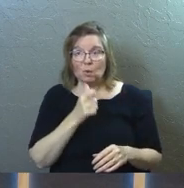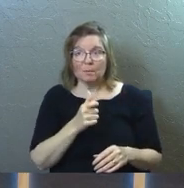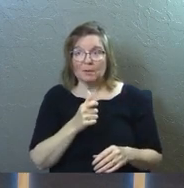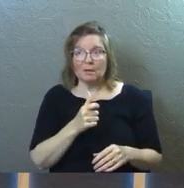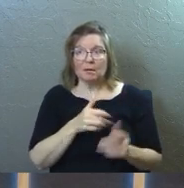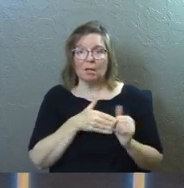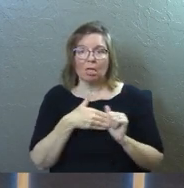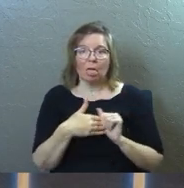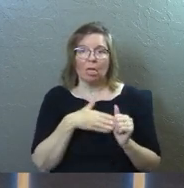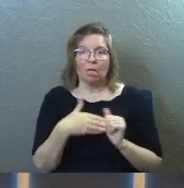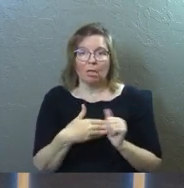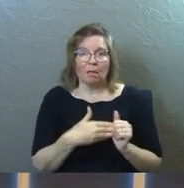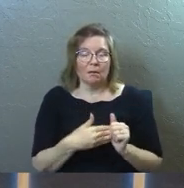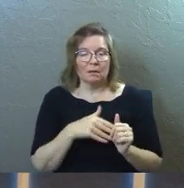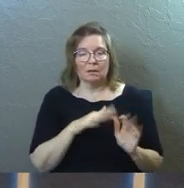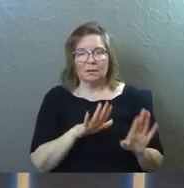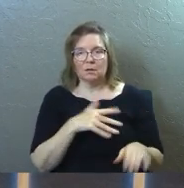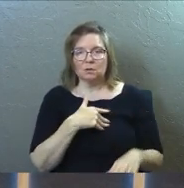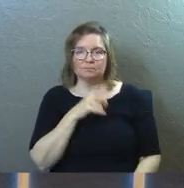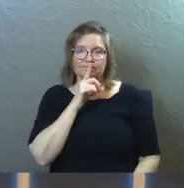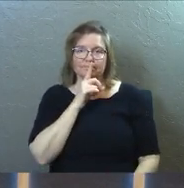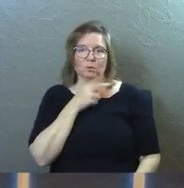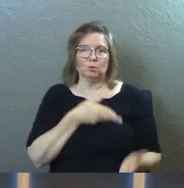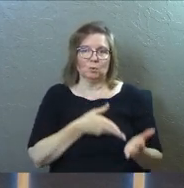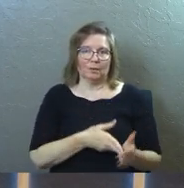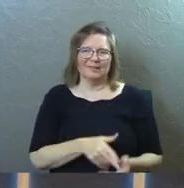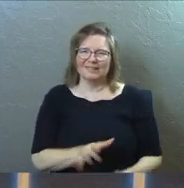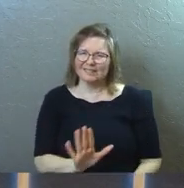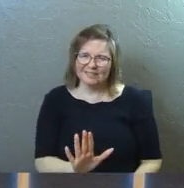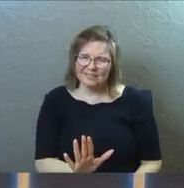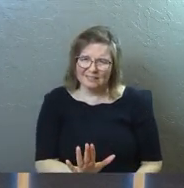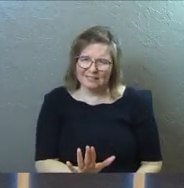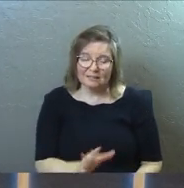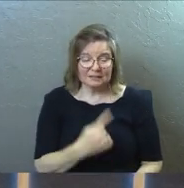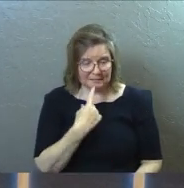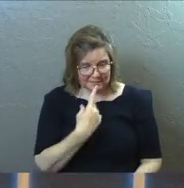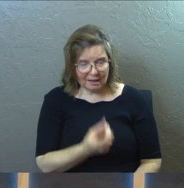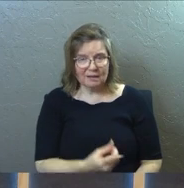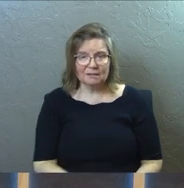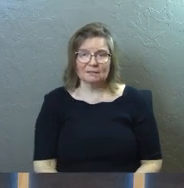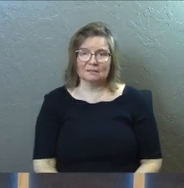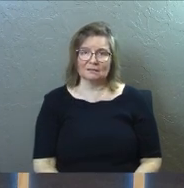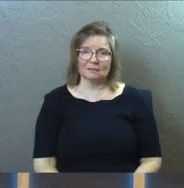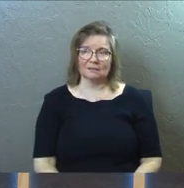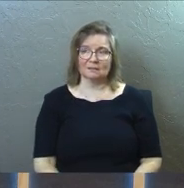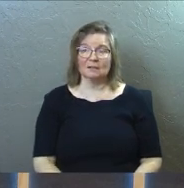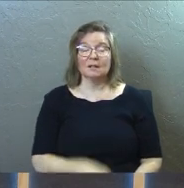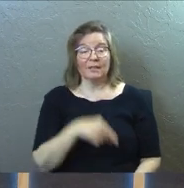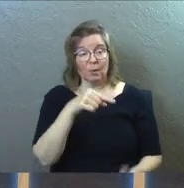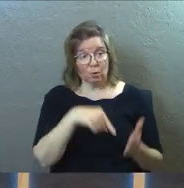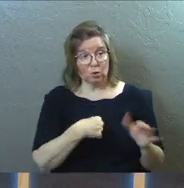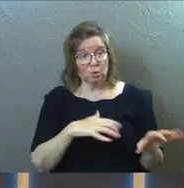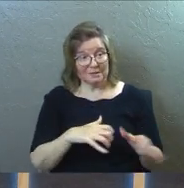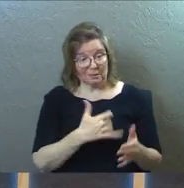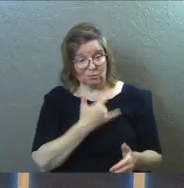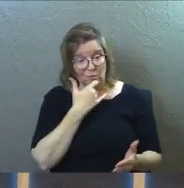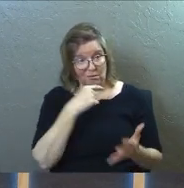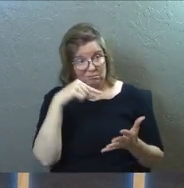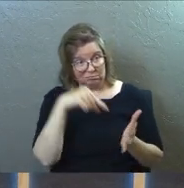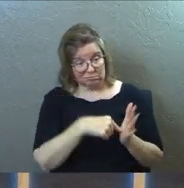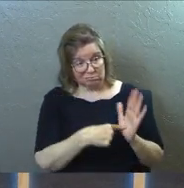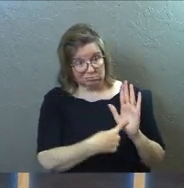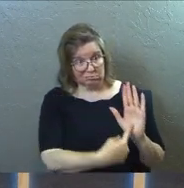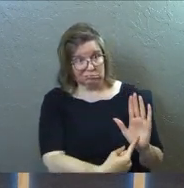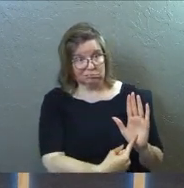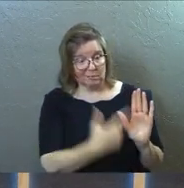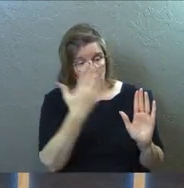so lenient with them that you hold back from them the truth. Say it. This is what you did.